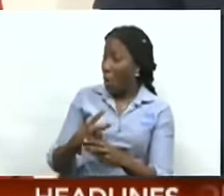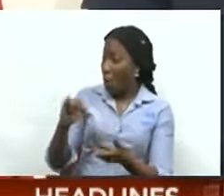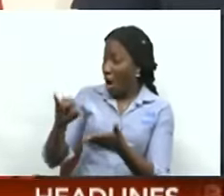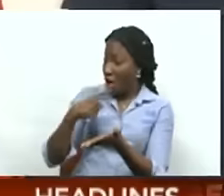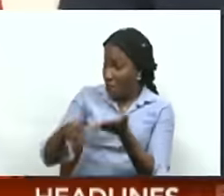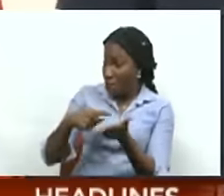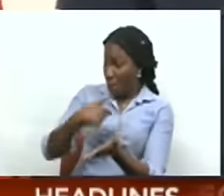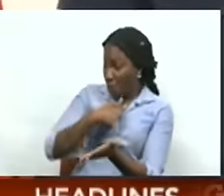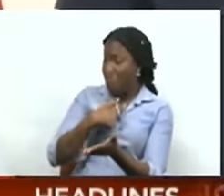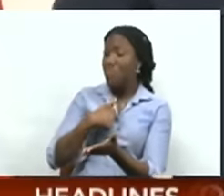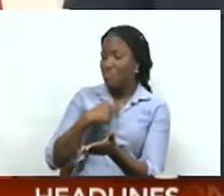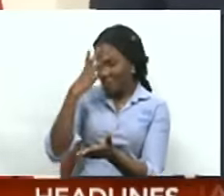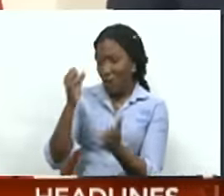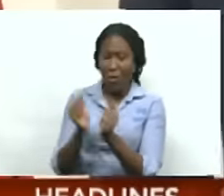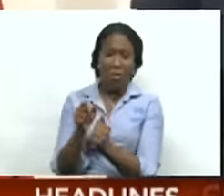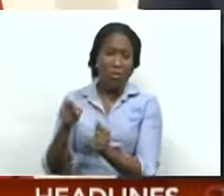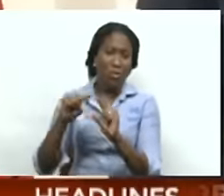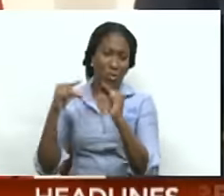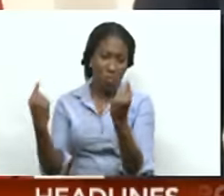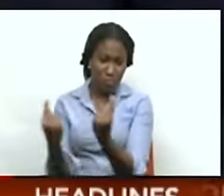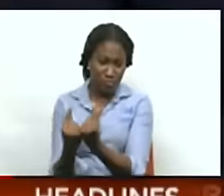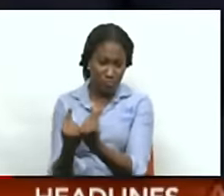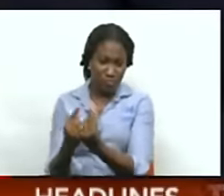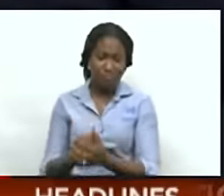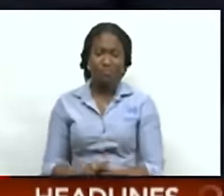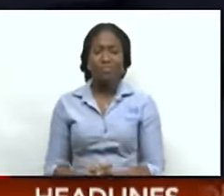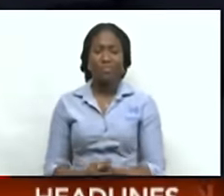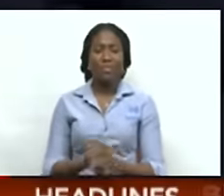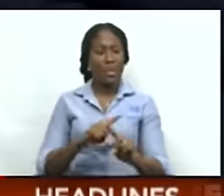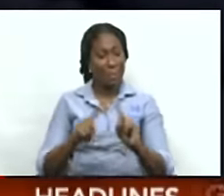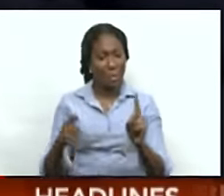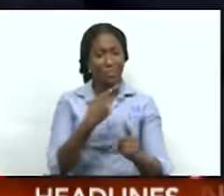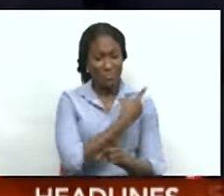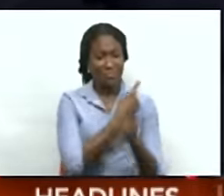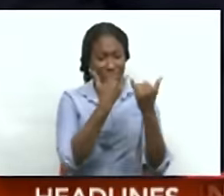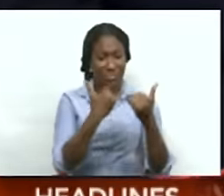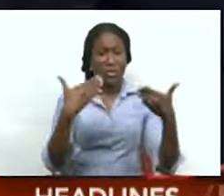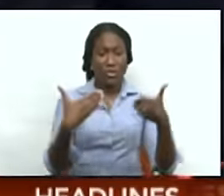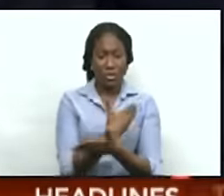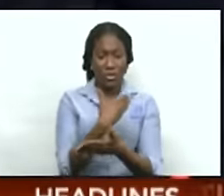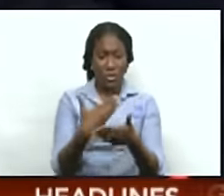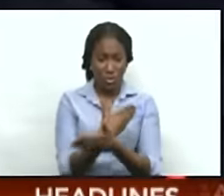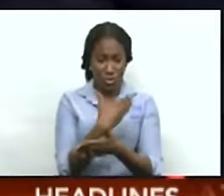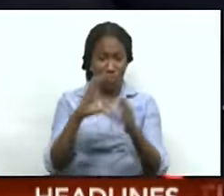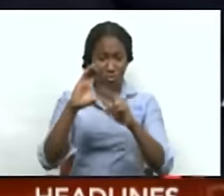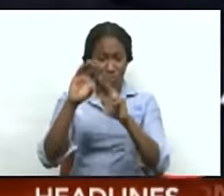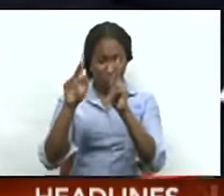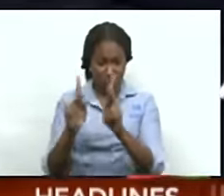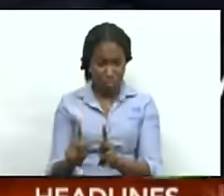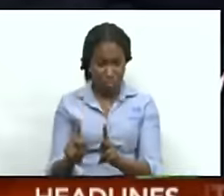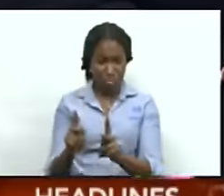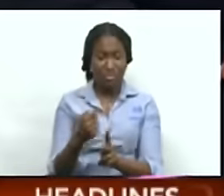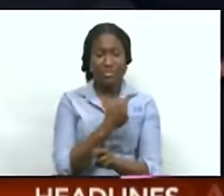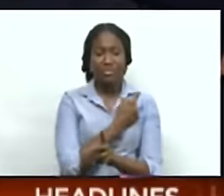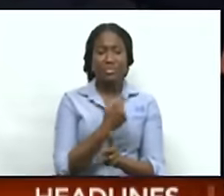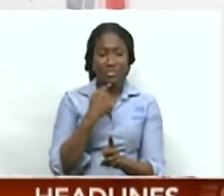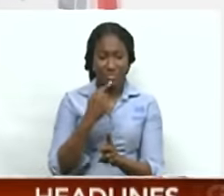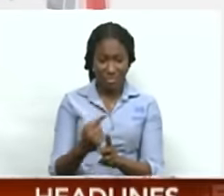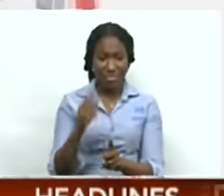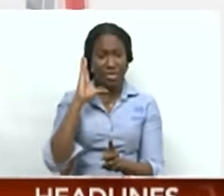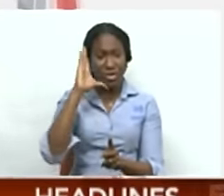with reduced budgets. Gittens said his predecessors will assist as he navigates forward. This was task